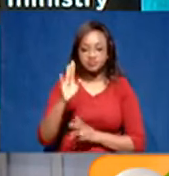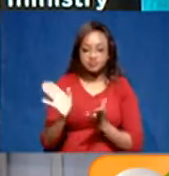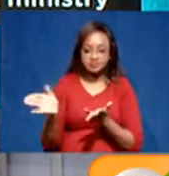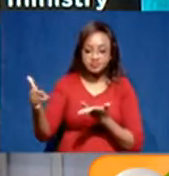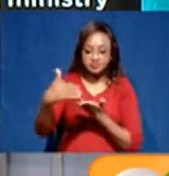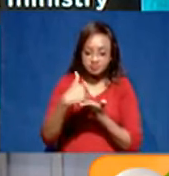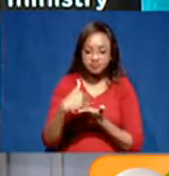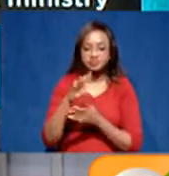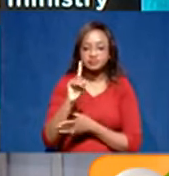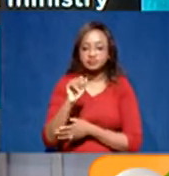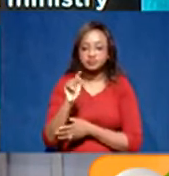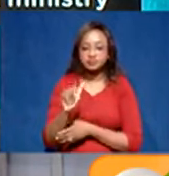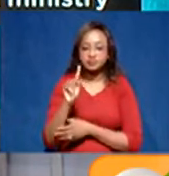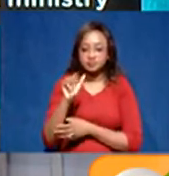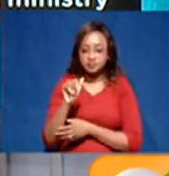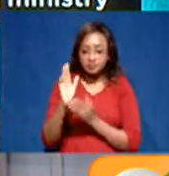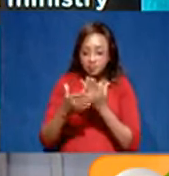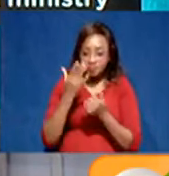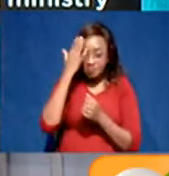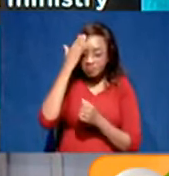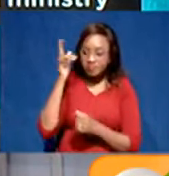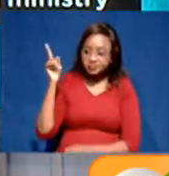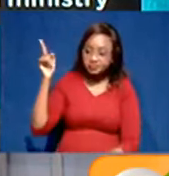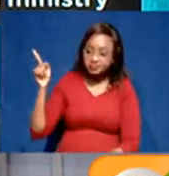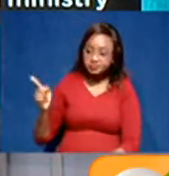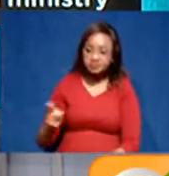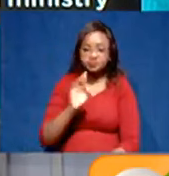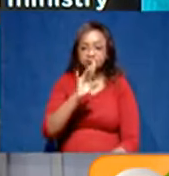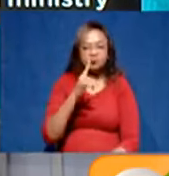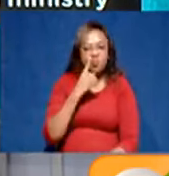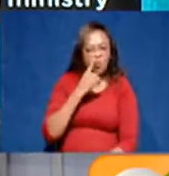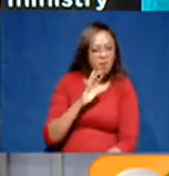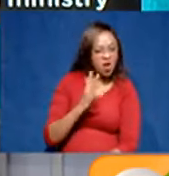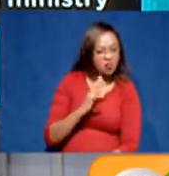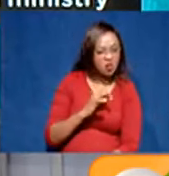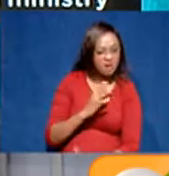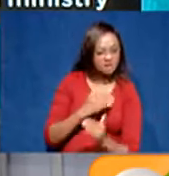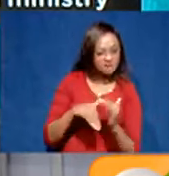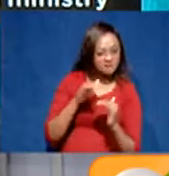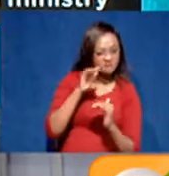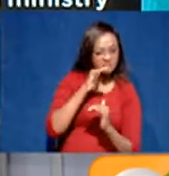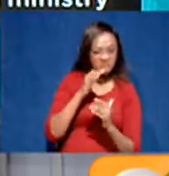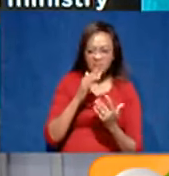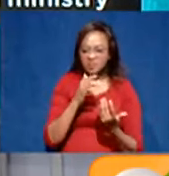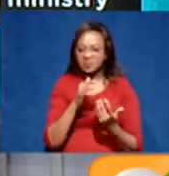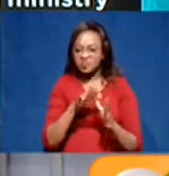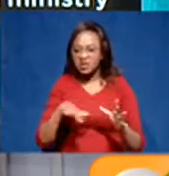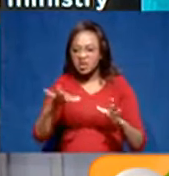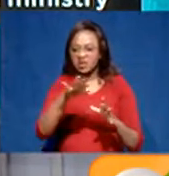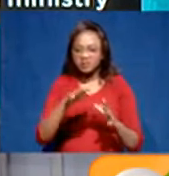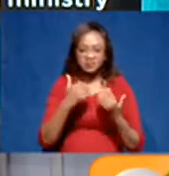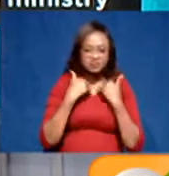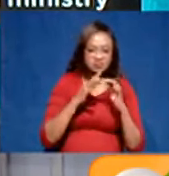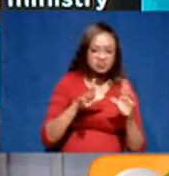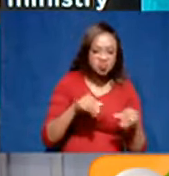they will be looking at is, first of all, the housing characteristics. What sort of a house do you live in? What is the floor area? How many bedrooms? How